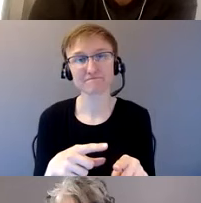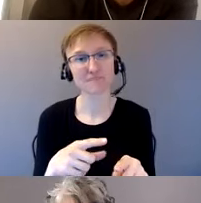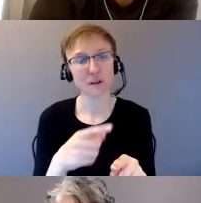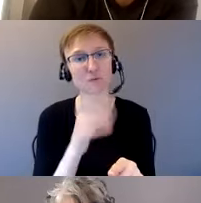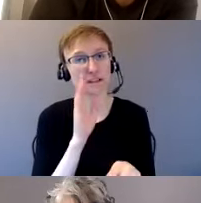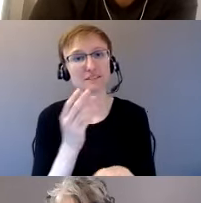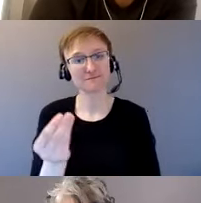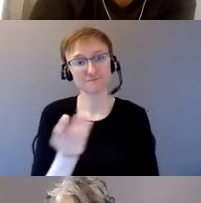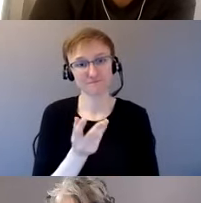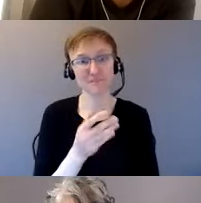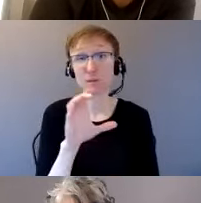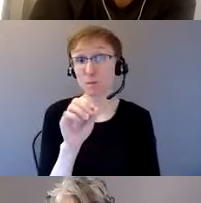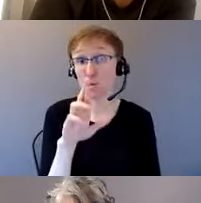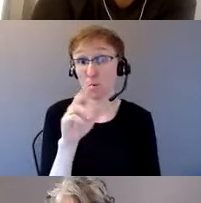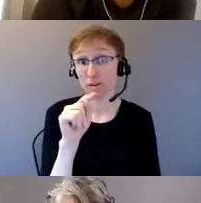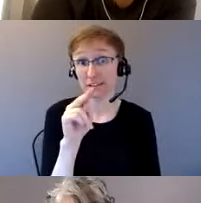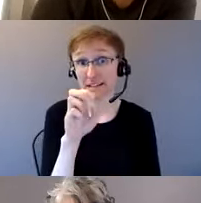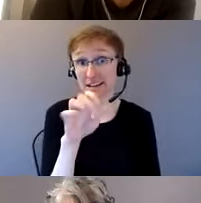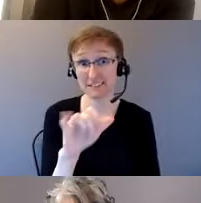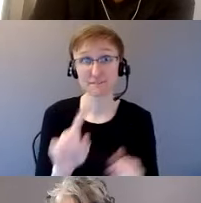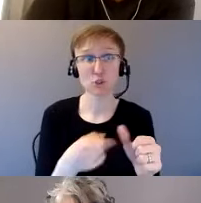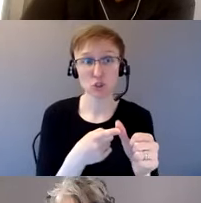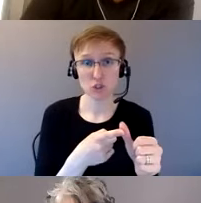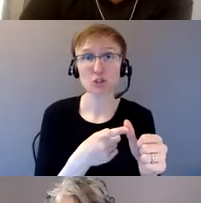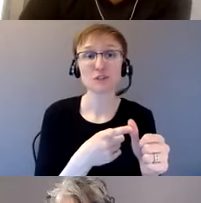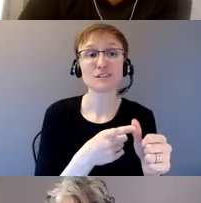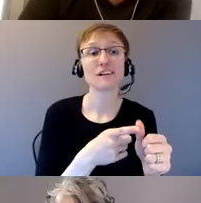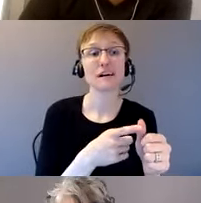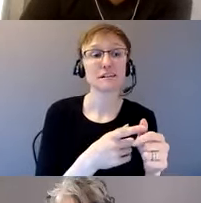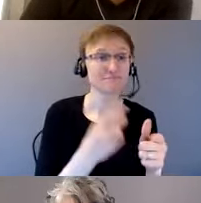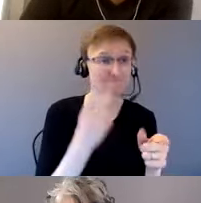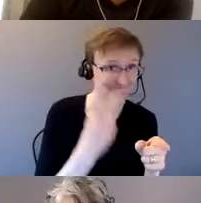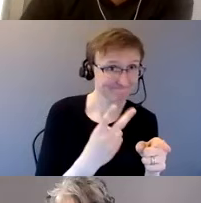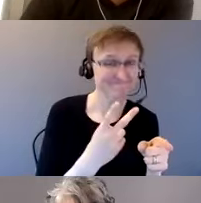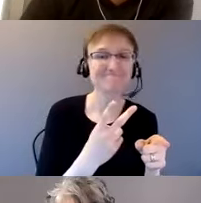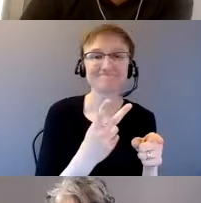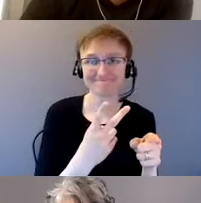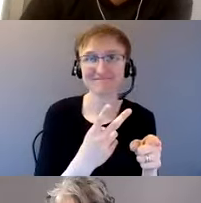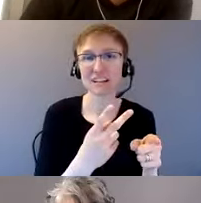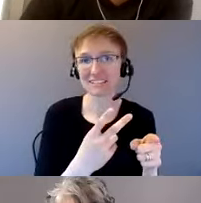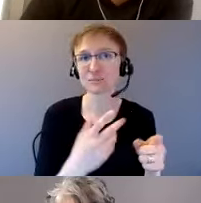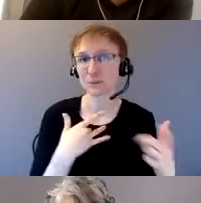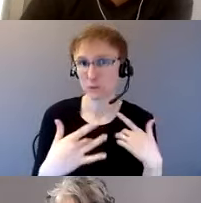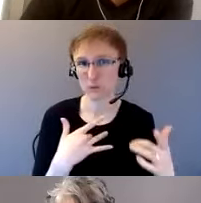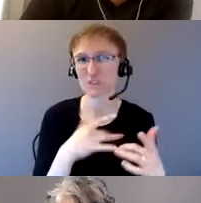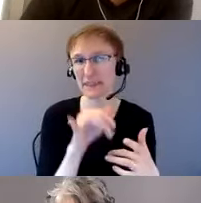gone in and the screening tools flag some changes. And to Dr. Kitamara's point, it's that first, it's trying to rule out